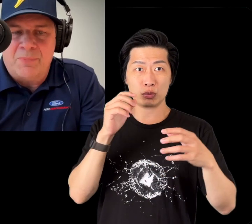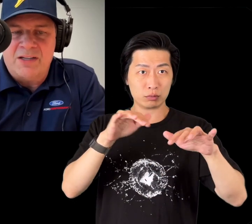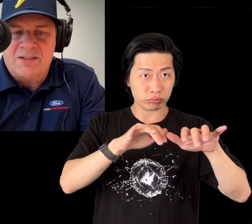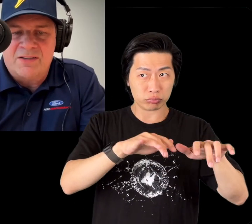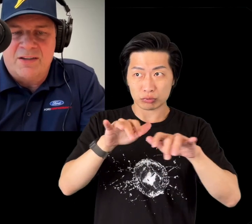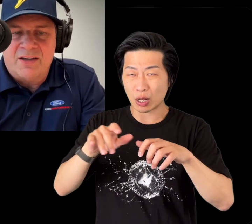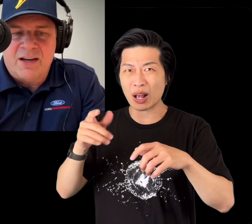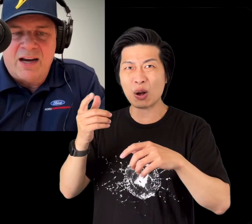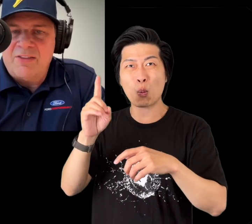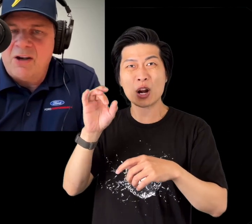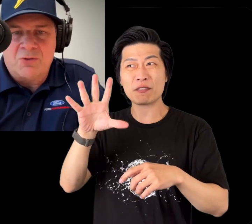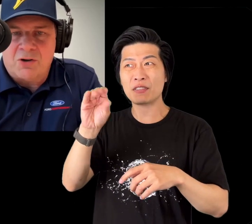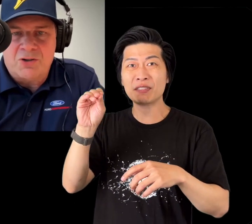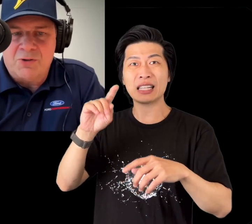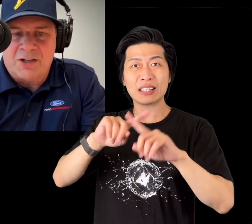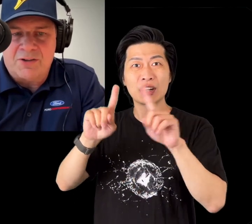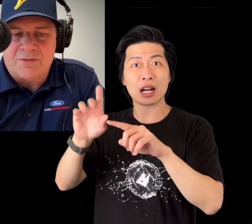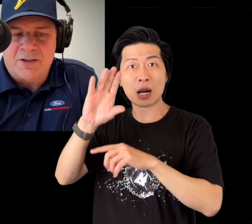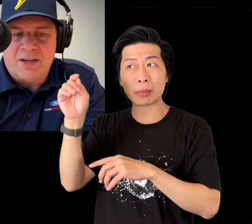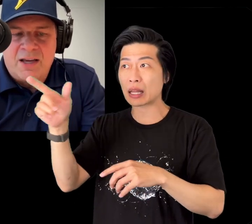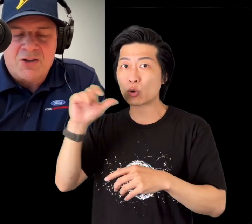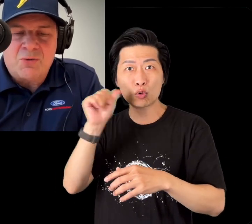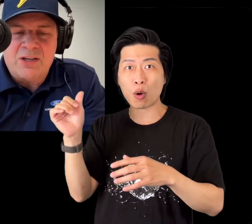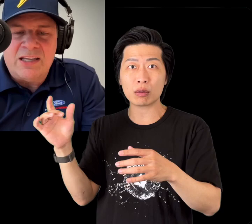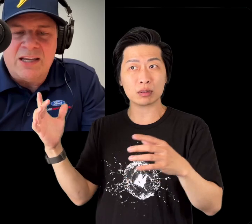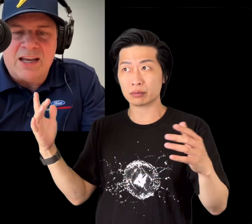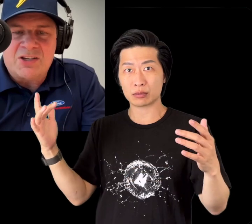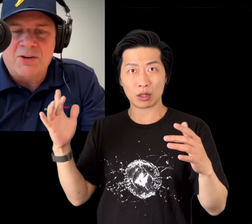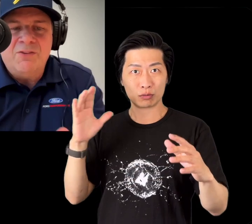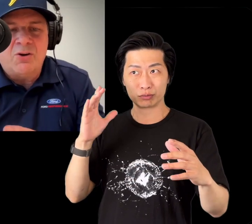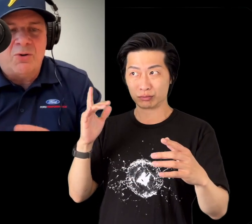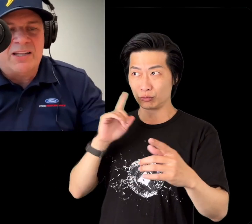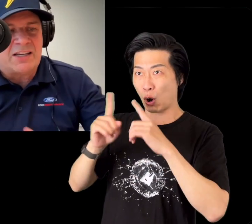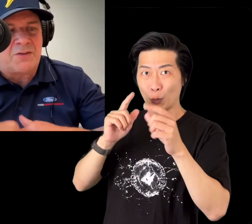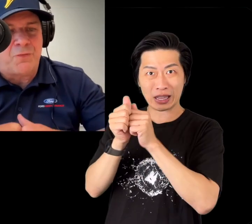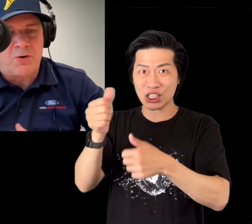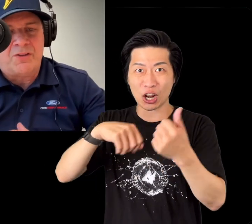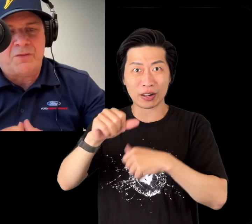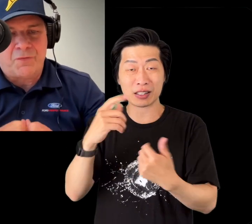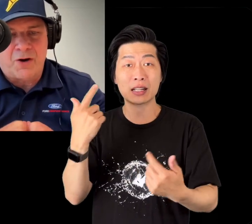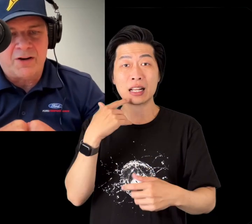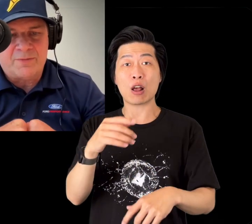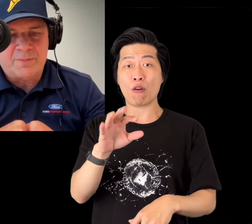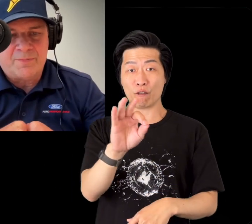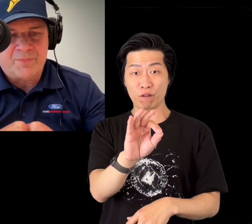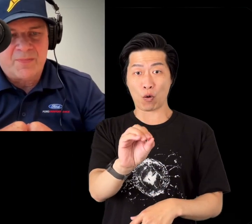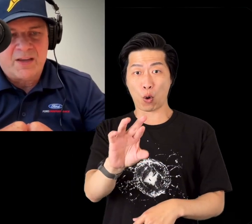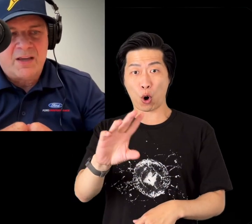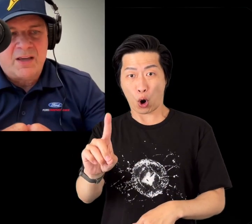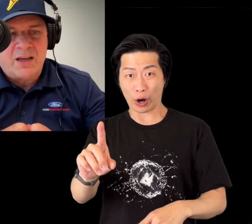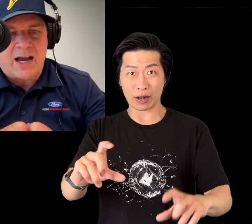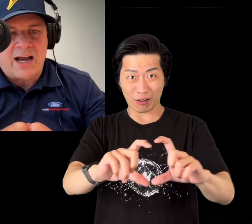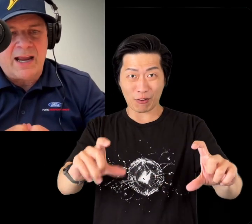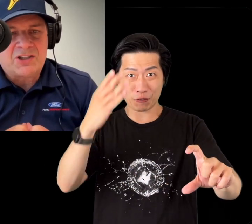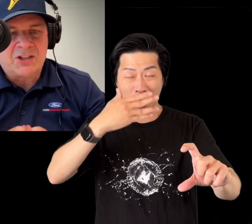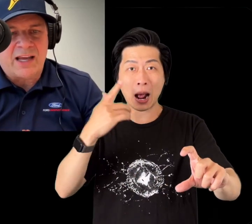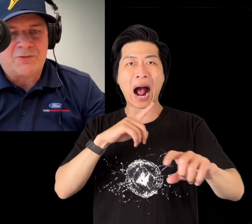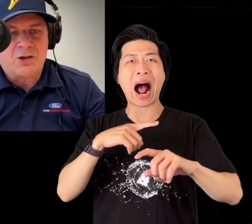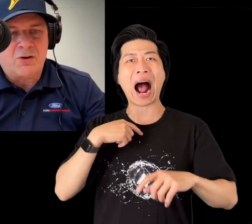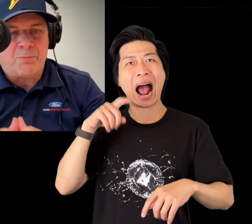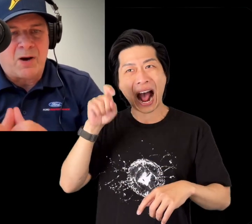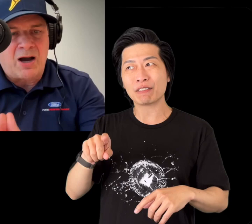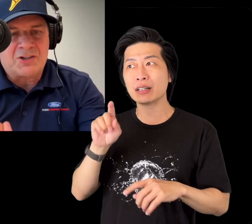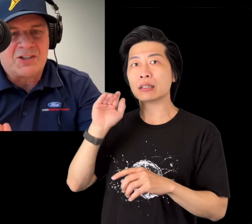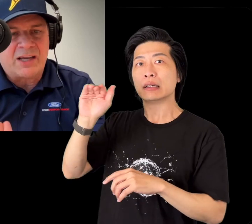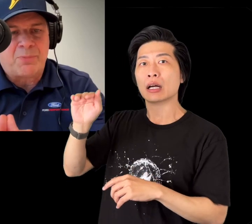different companies, and they don't talk to each other. Right. So even though it says Ford on the front, yeah, I actually have